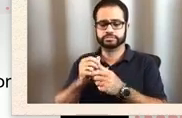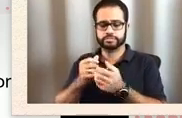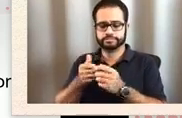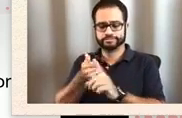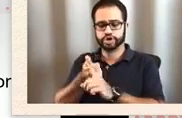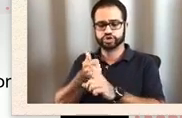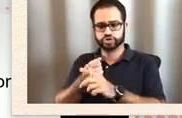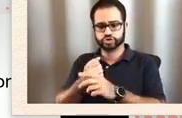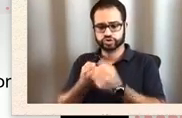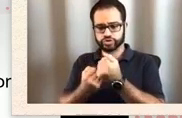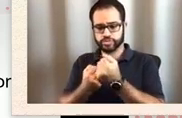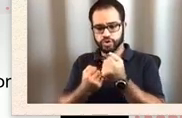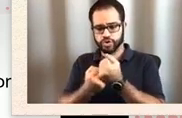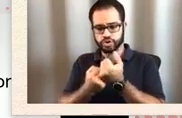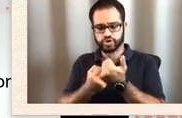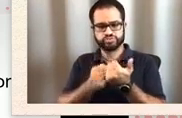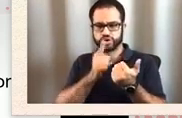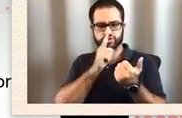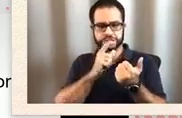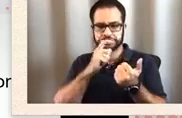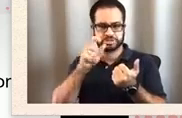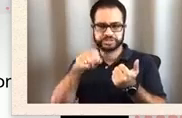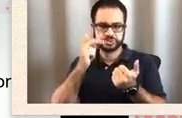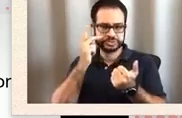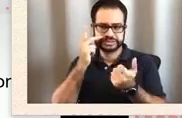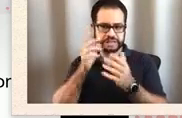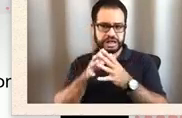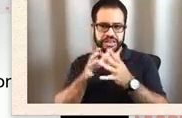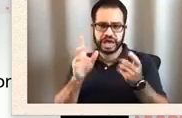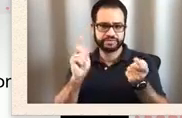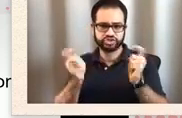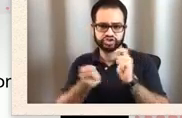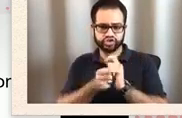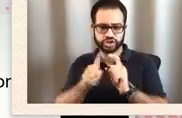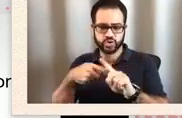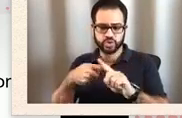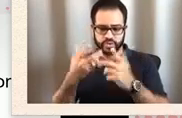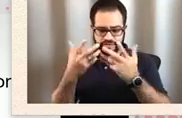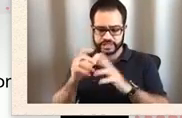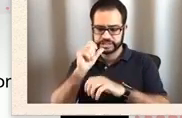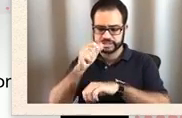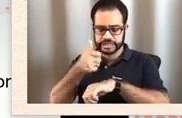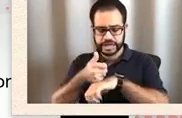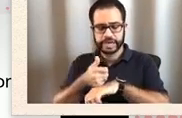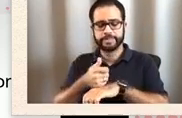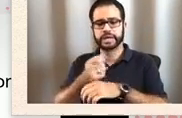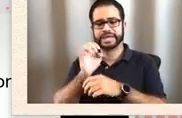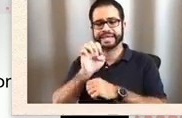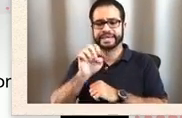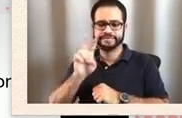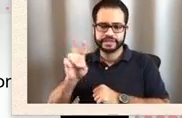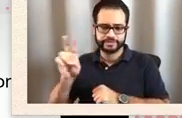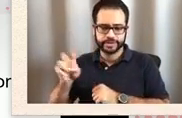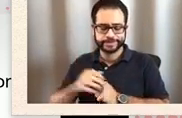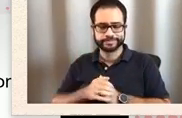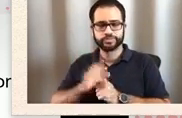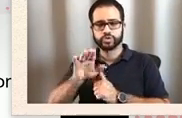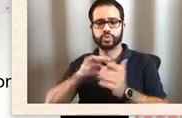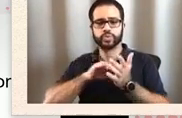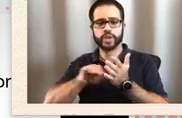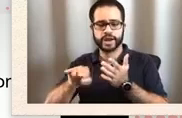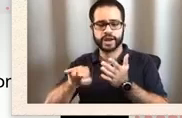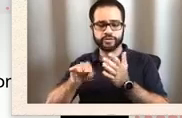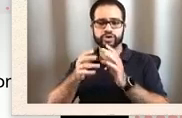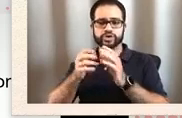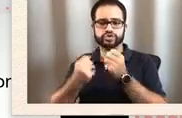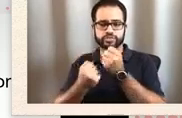shouldn't see much change once we implement electronic visit verification. Your waiver support coordinators will